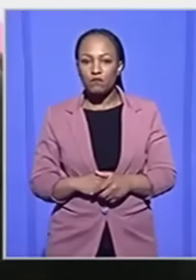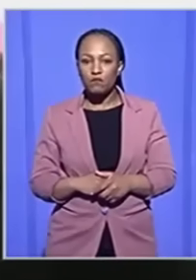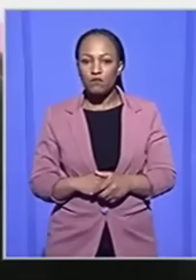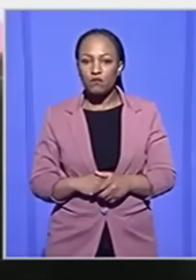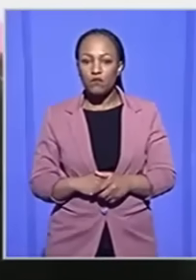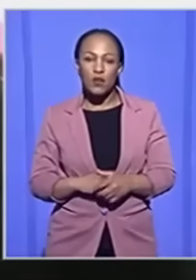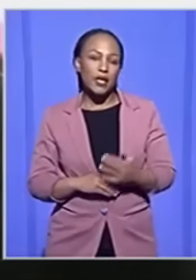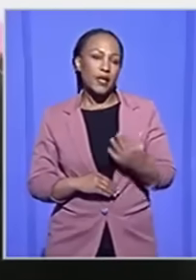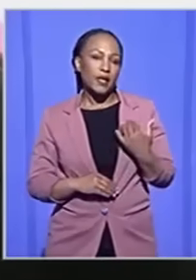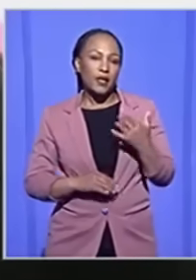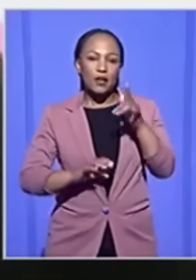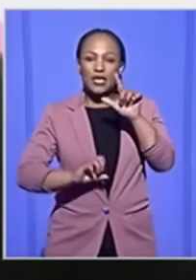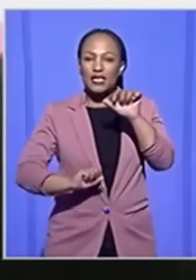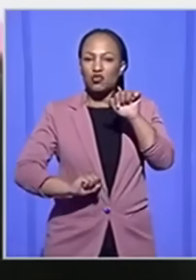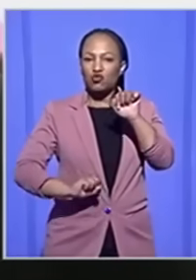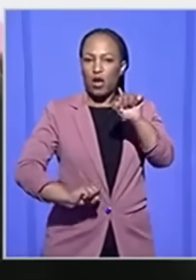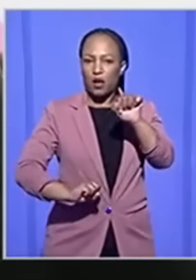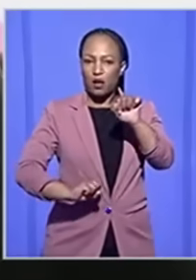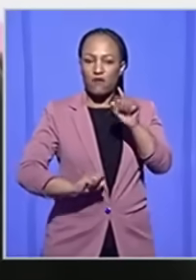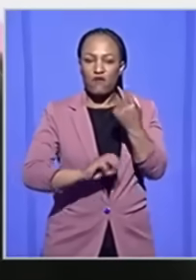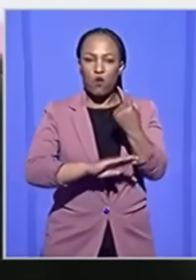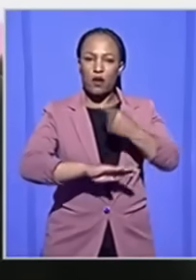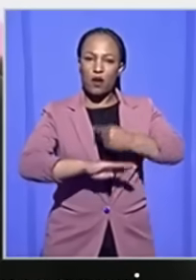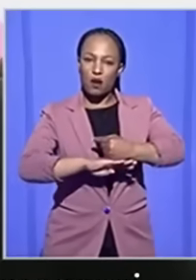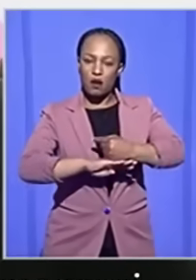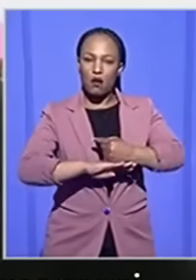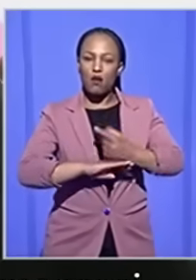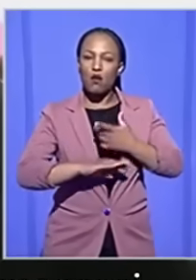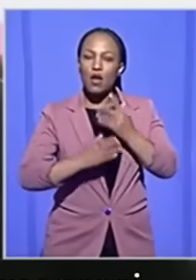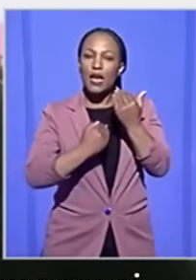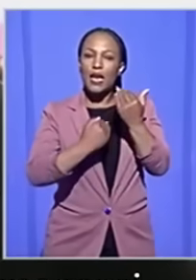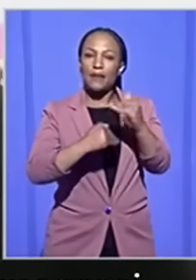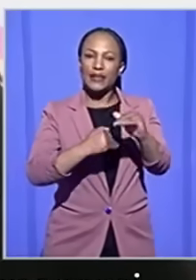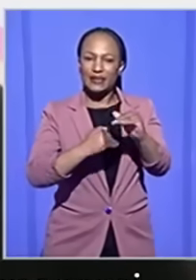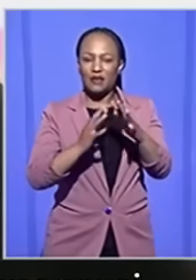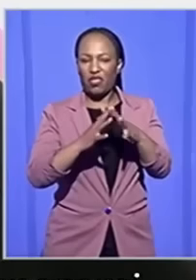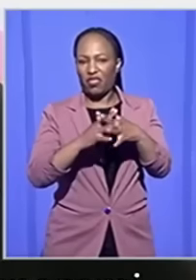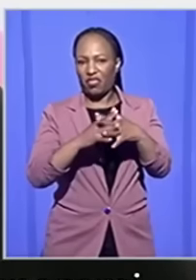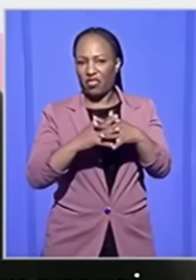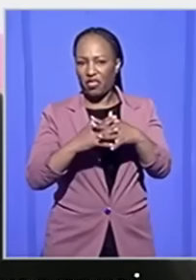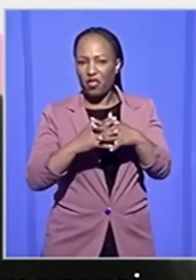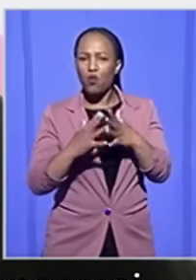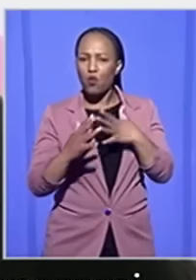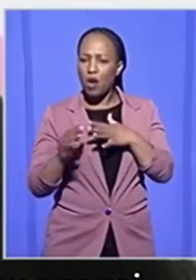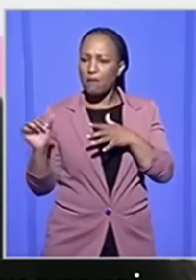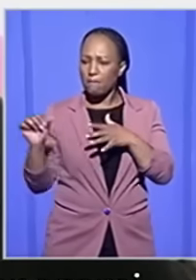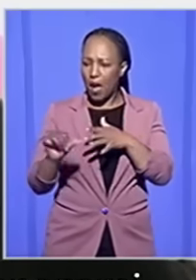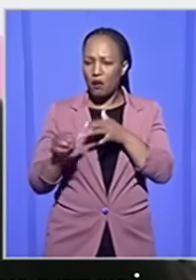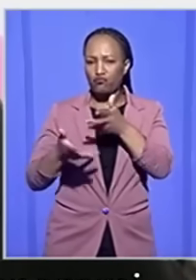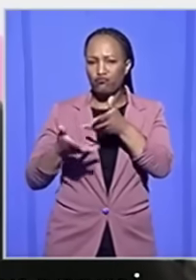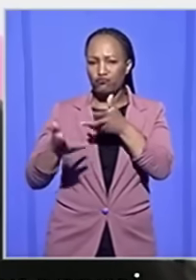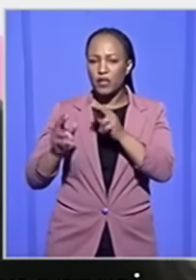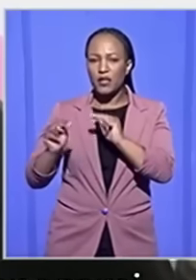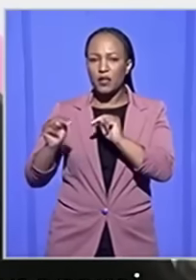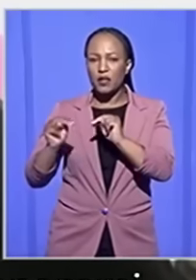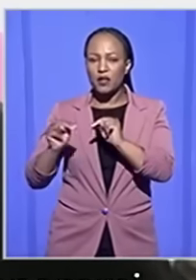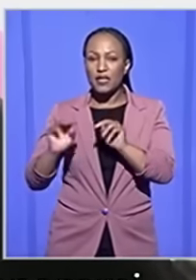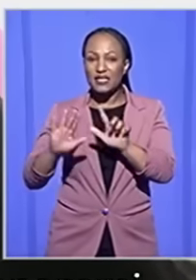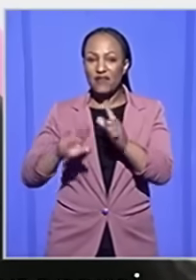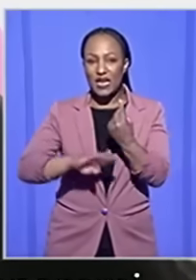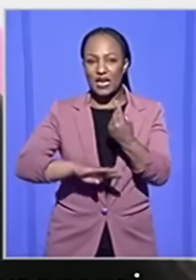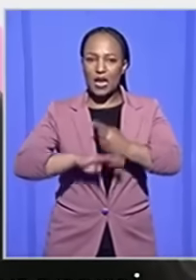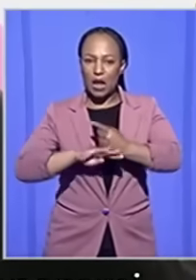initially not to disrupt or to limit disruptions and get SAFE back to the negotiation table. Their response was a 7-day lockout. So even if